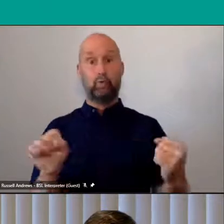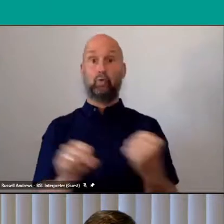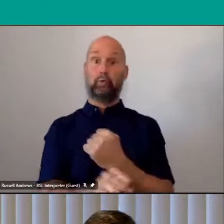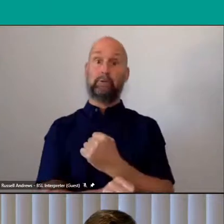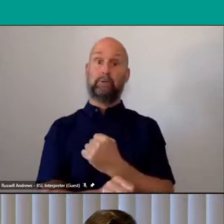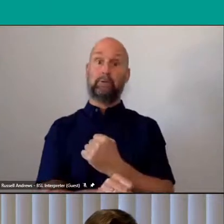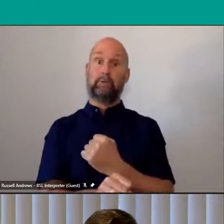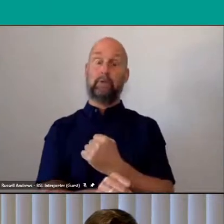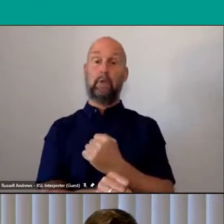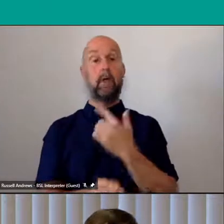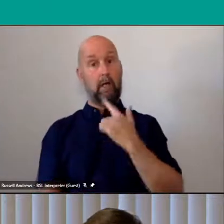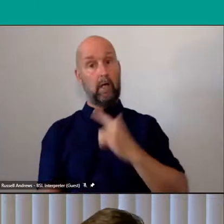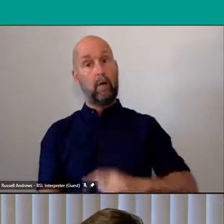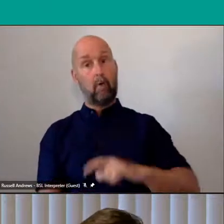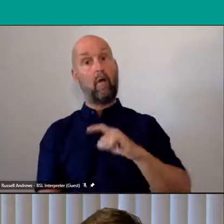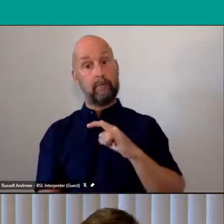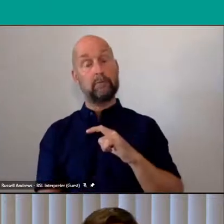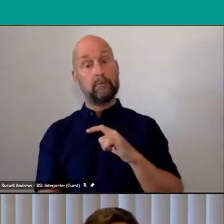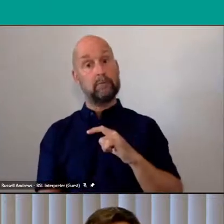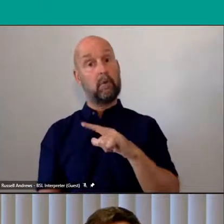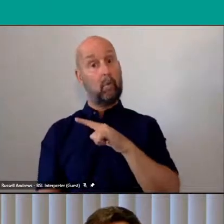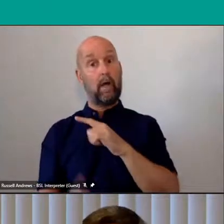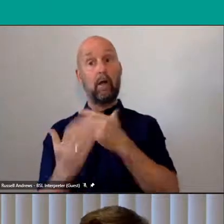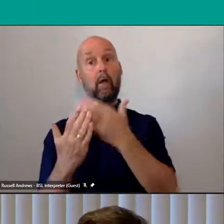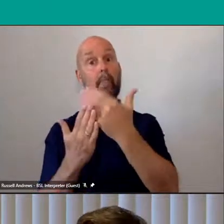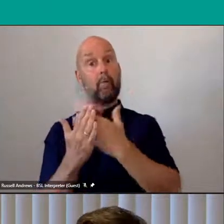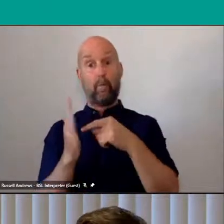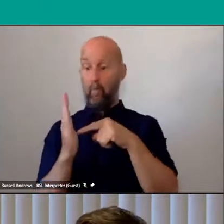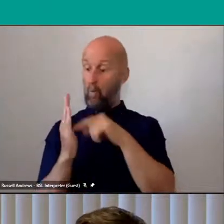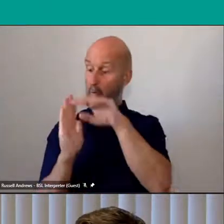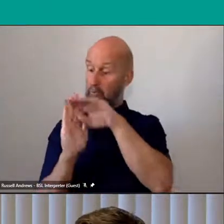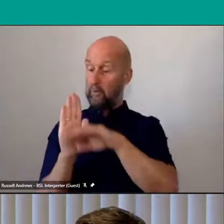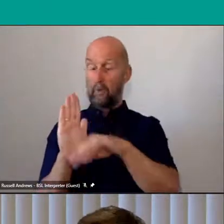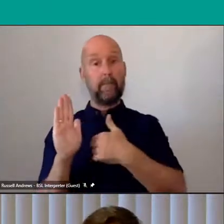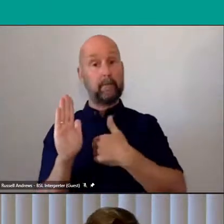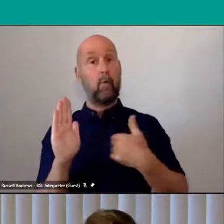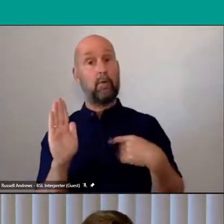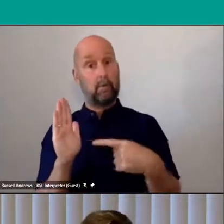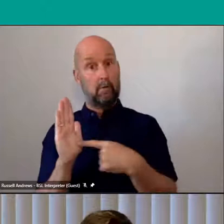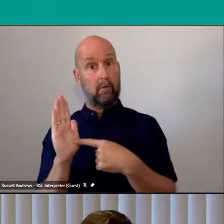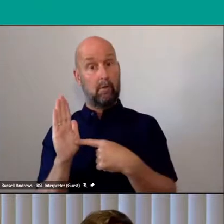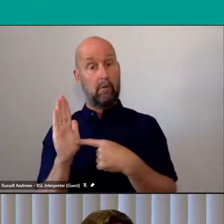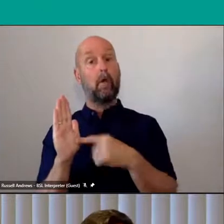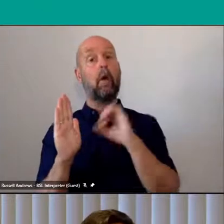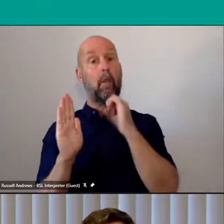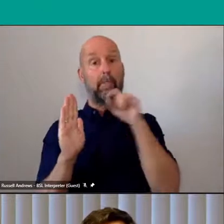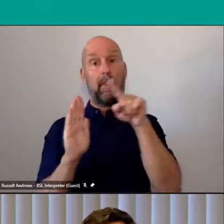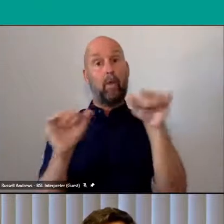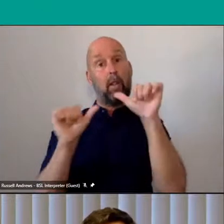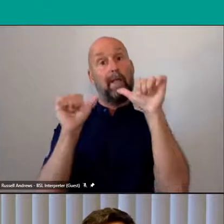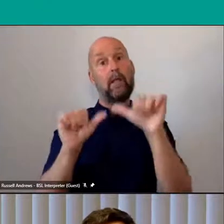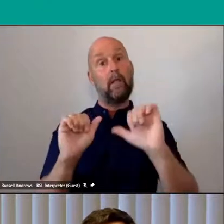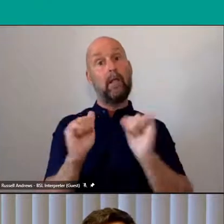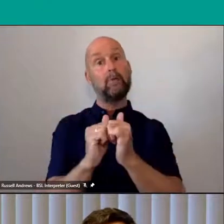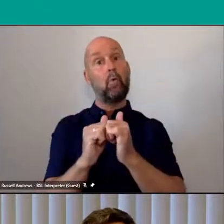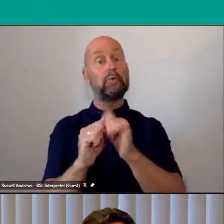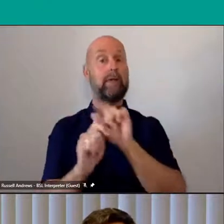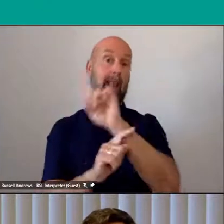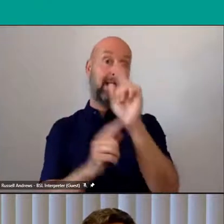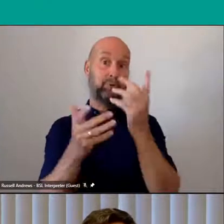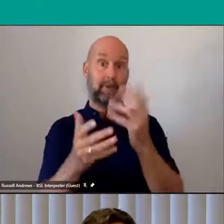And I'm confident that the report that's before us this morning will be endorsed later today. Thank